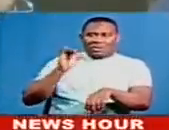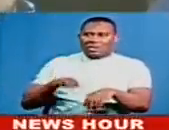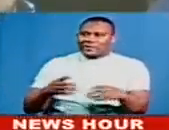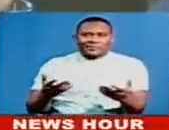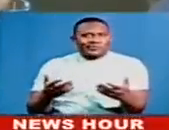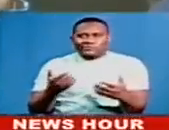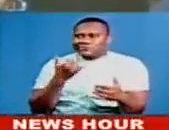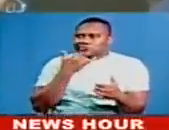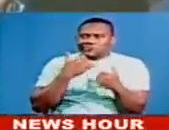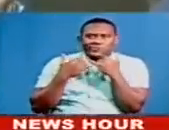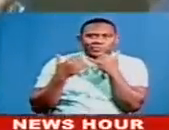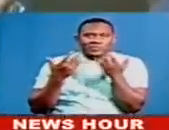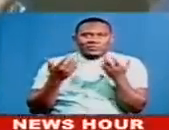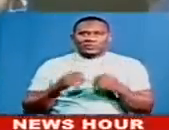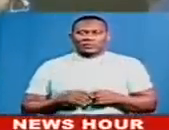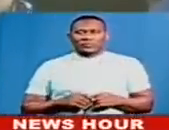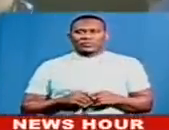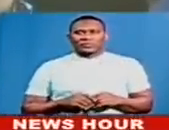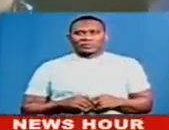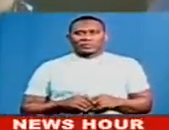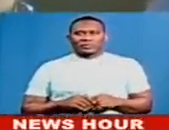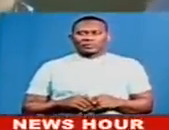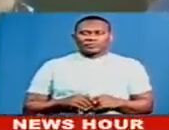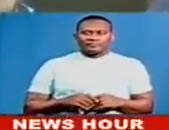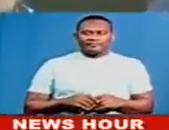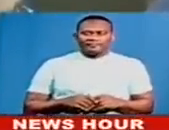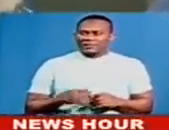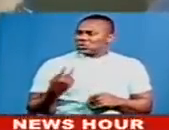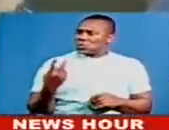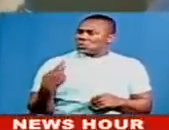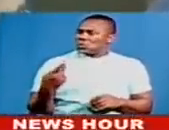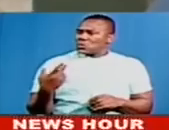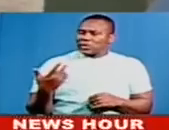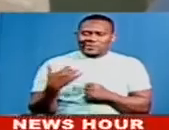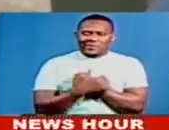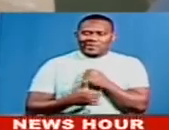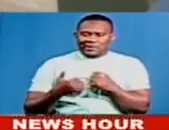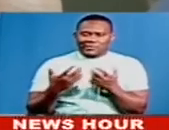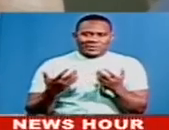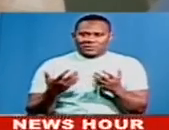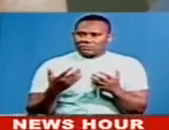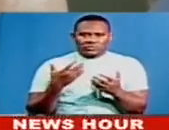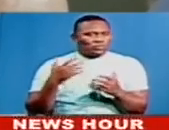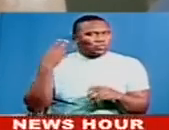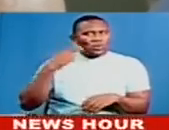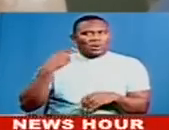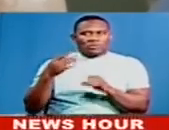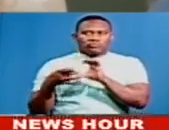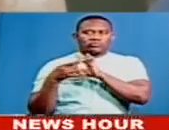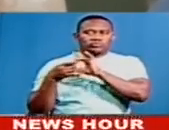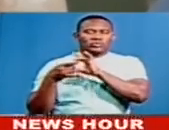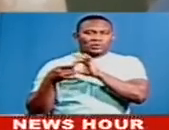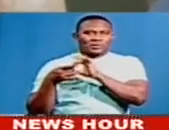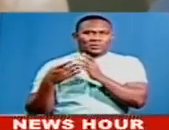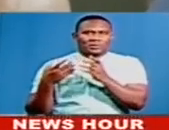Our two countries share a long story, history together, definitely. Also, we have a distant and